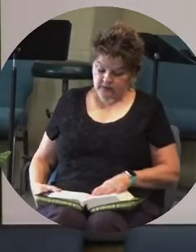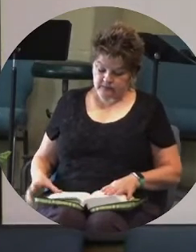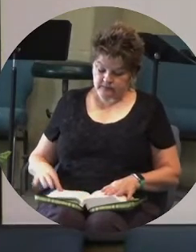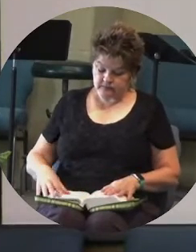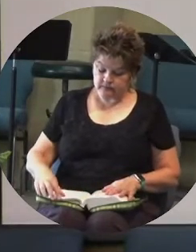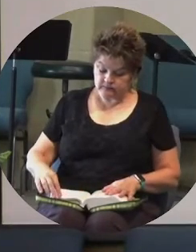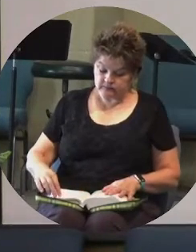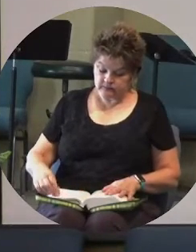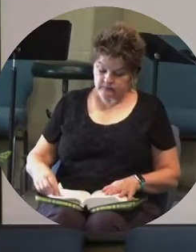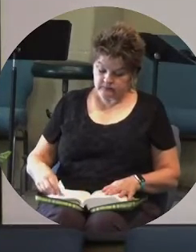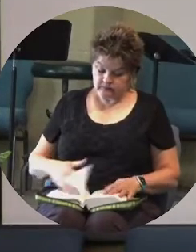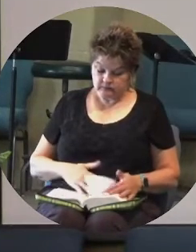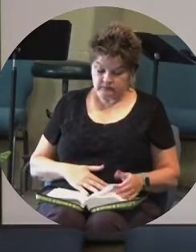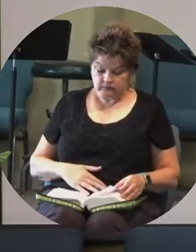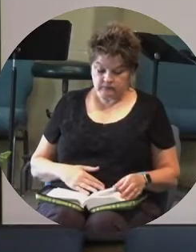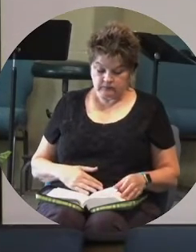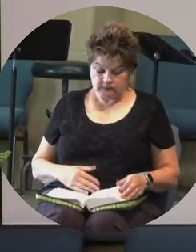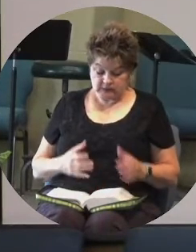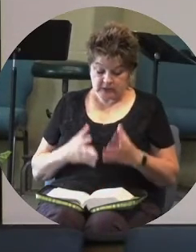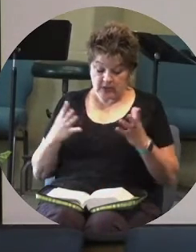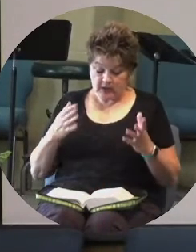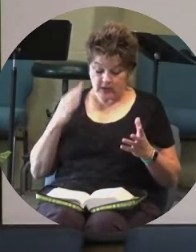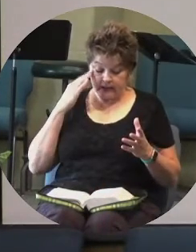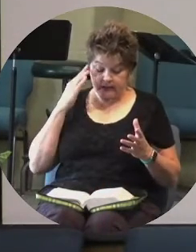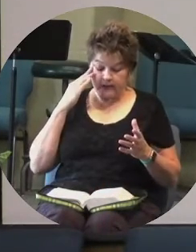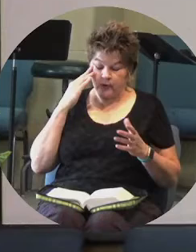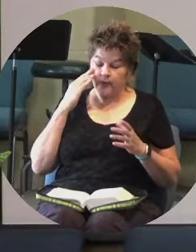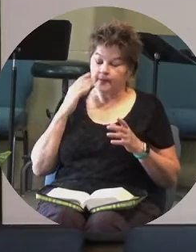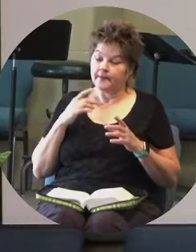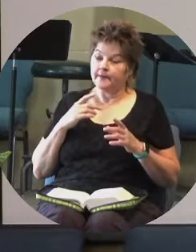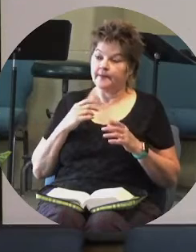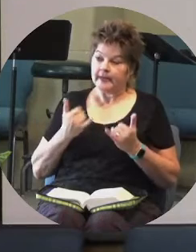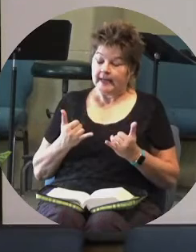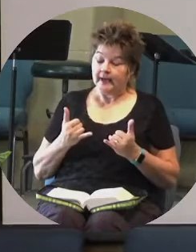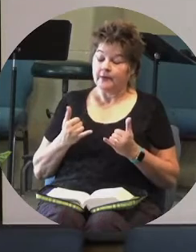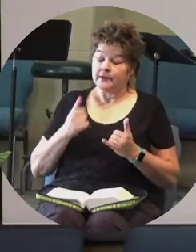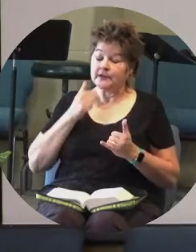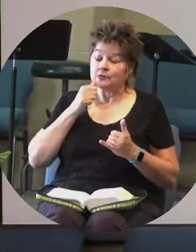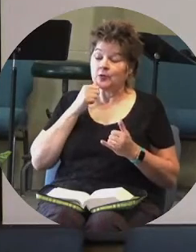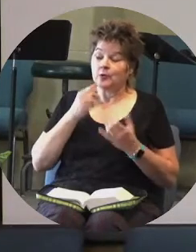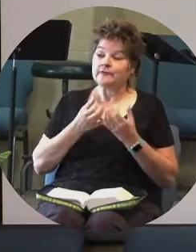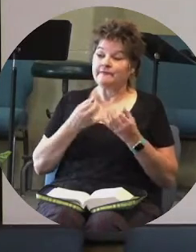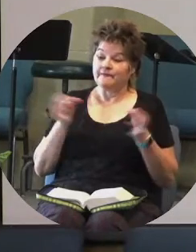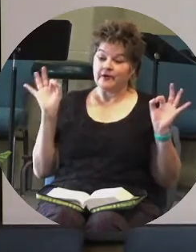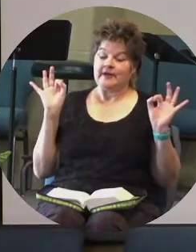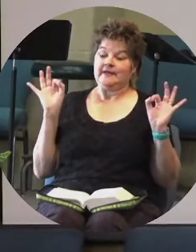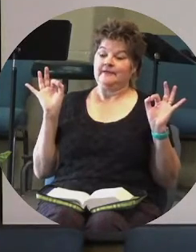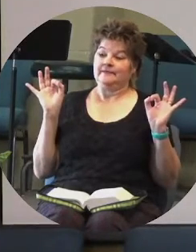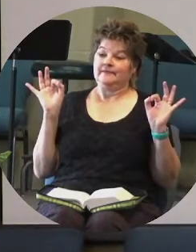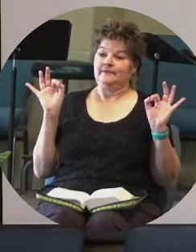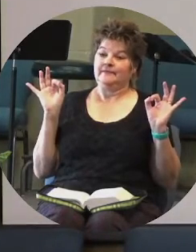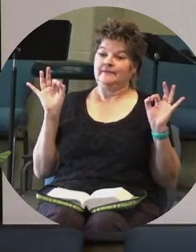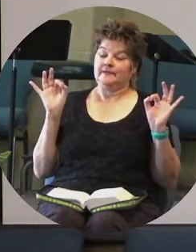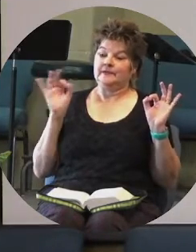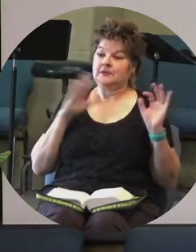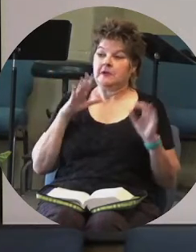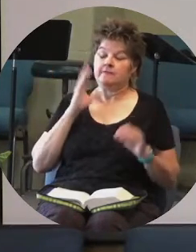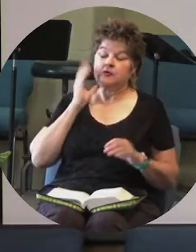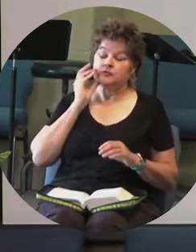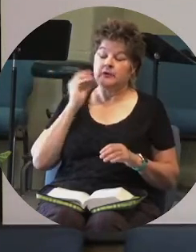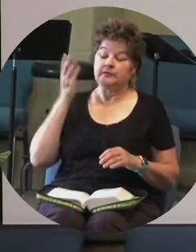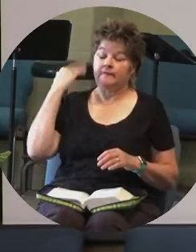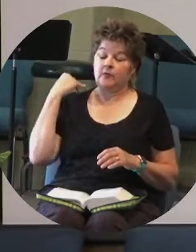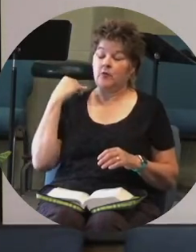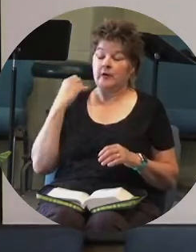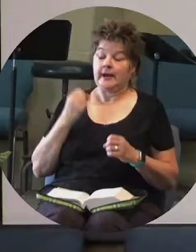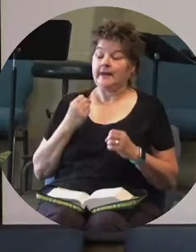I know. But all of a sudden, this girl was free. There was freedom that she had not experienced for however